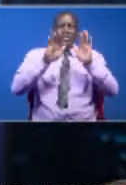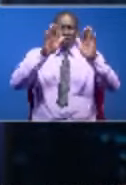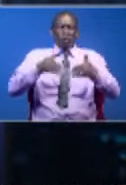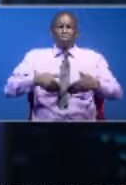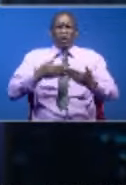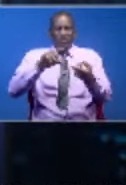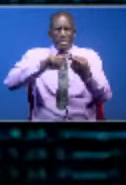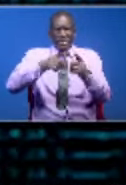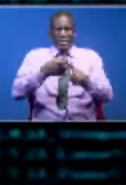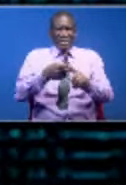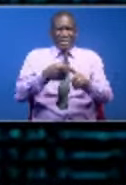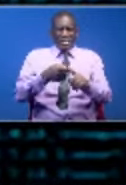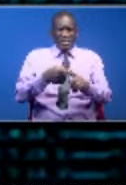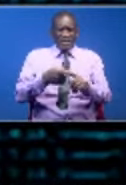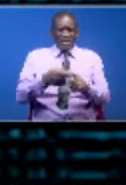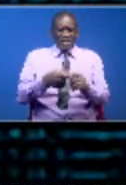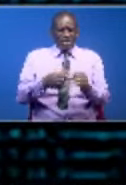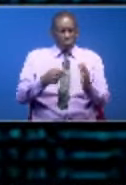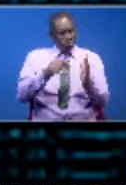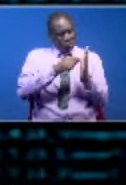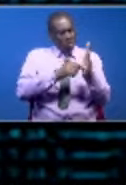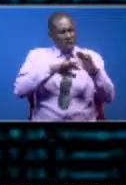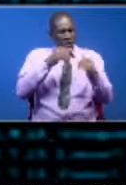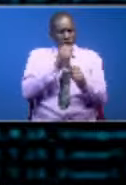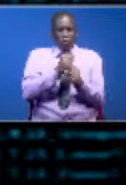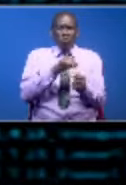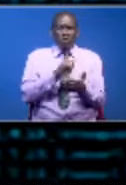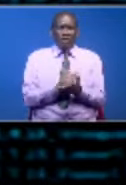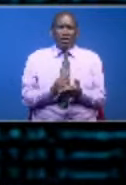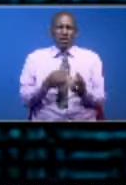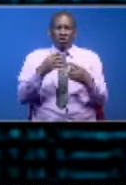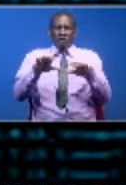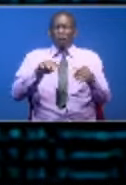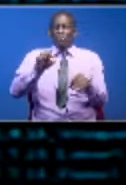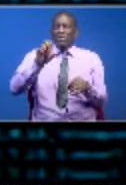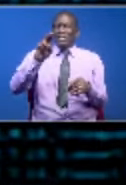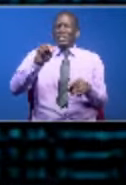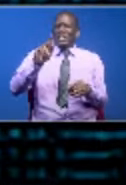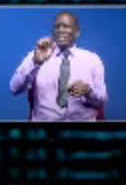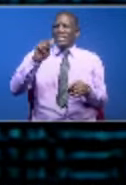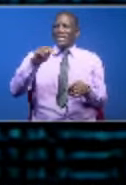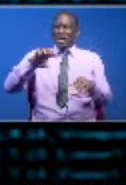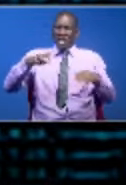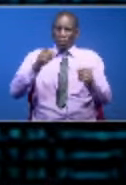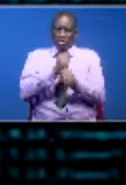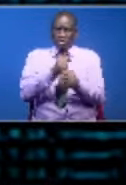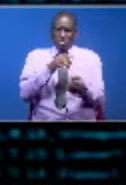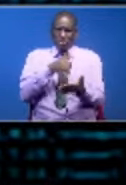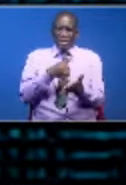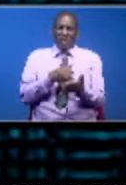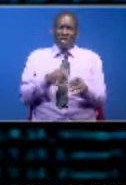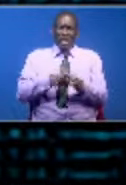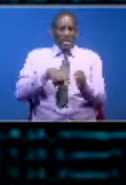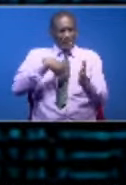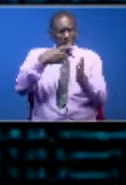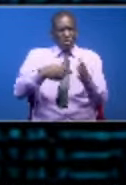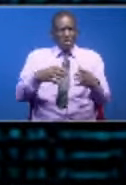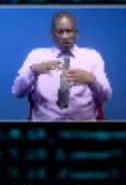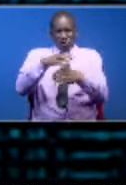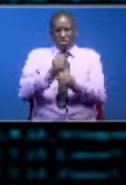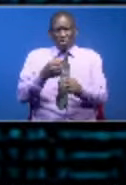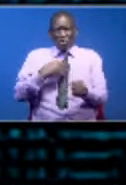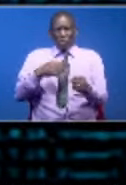standardized guidance on how do we have to do it. Yeah. Now, talking about Sun King, how do we do it? As a industry association, we have a